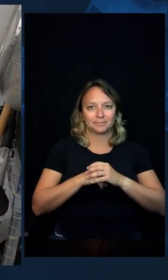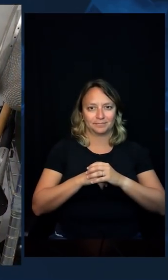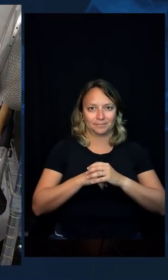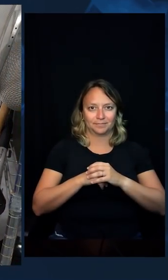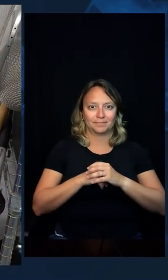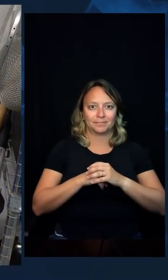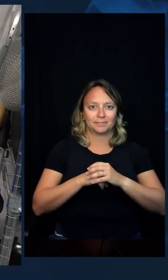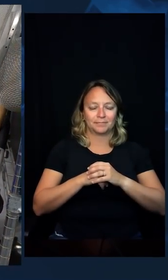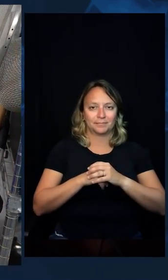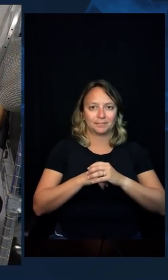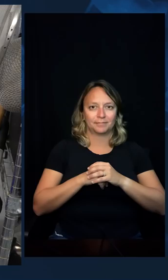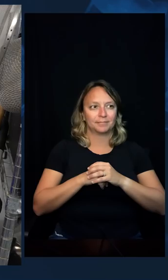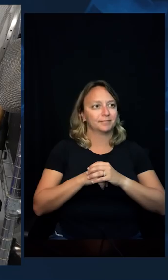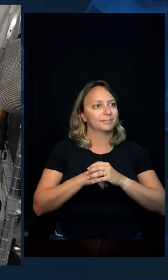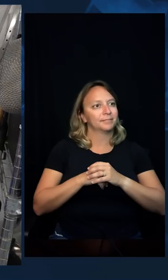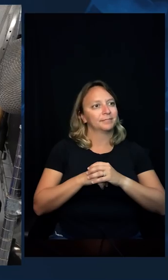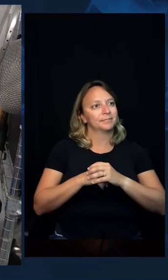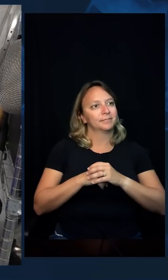will go